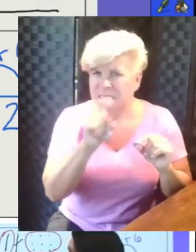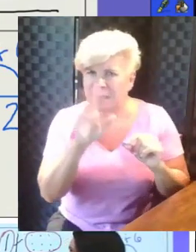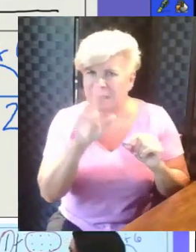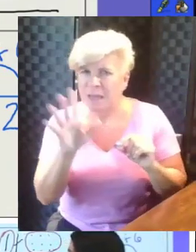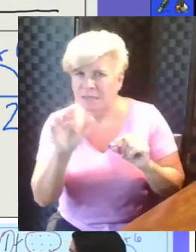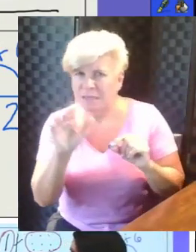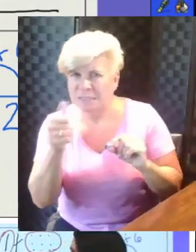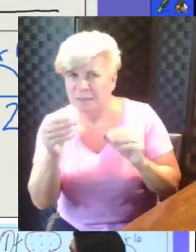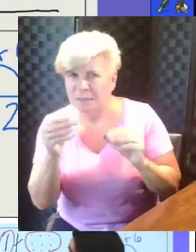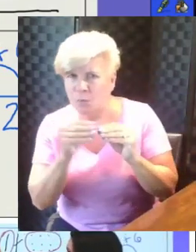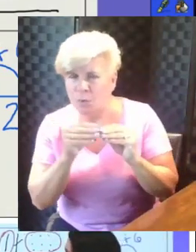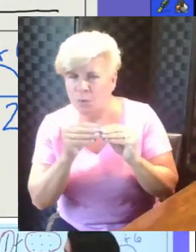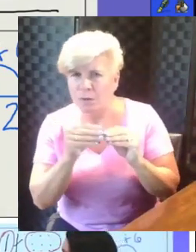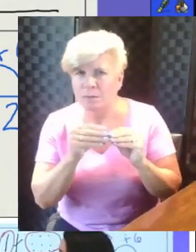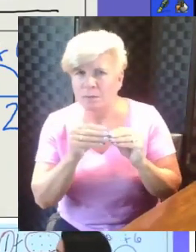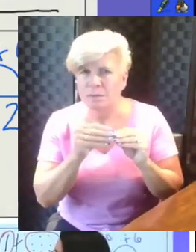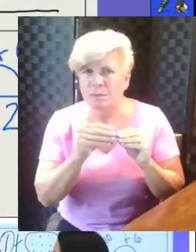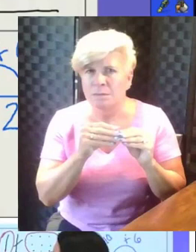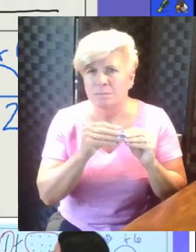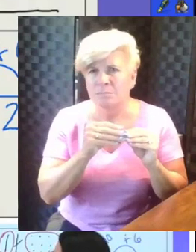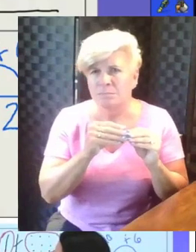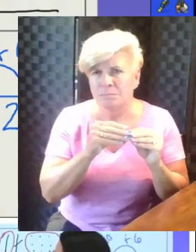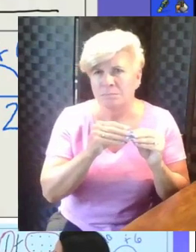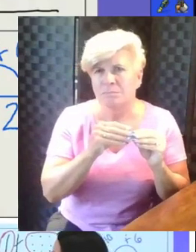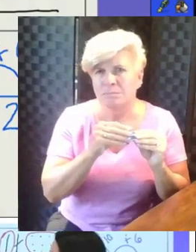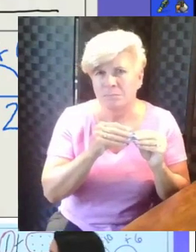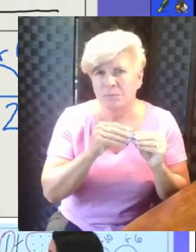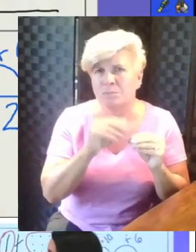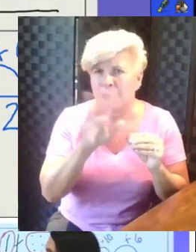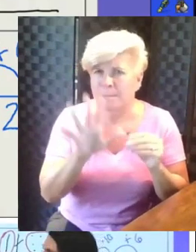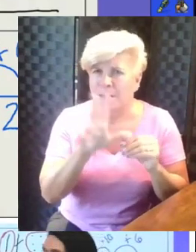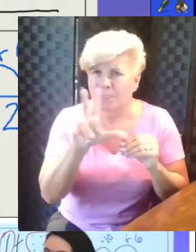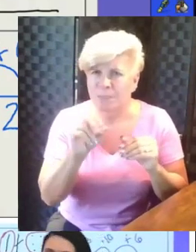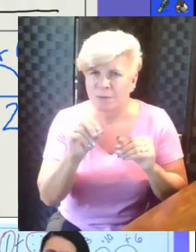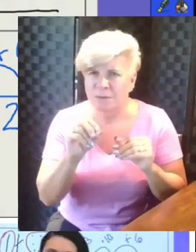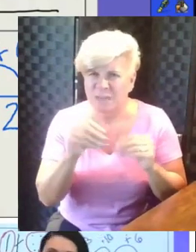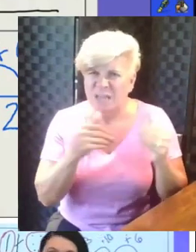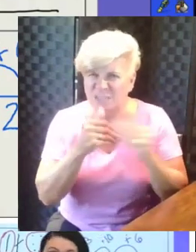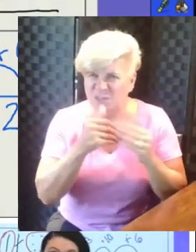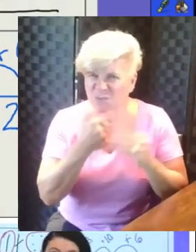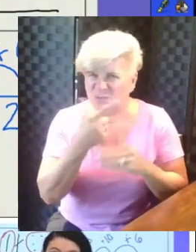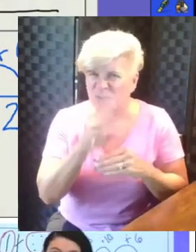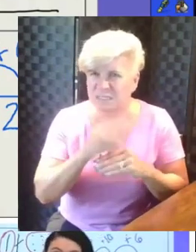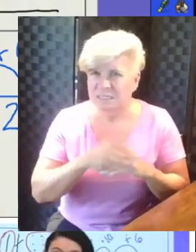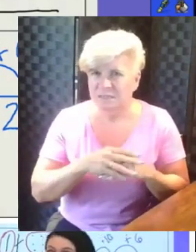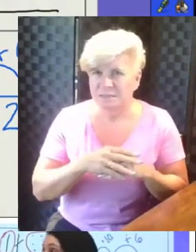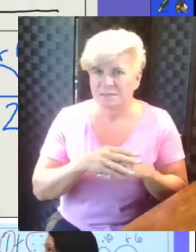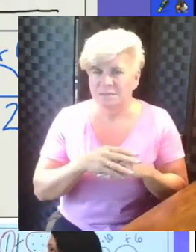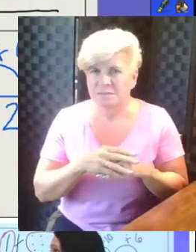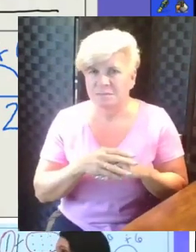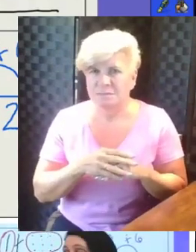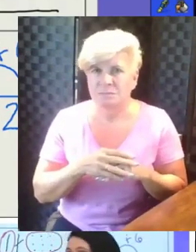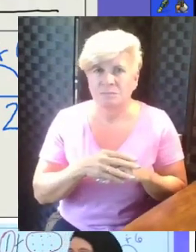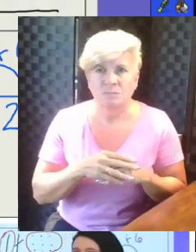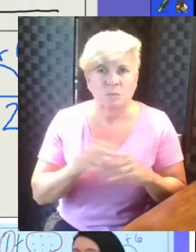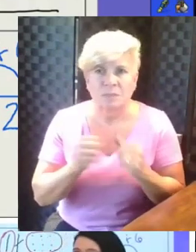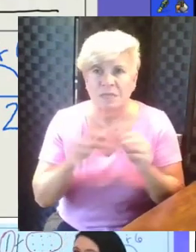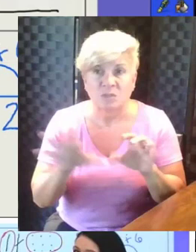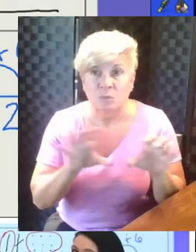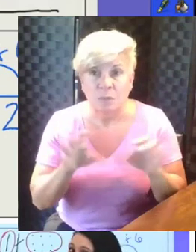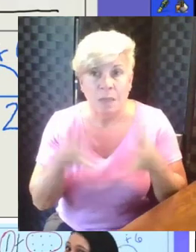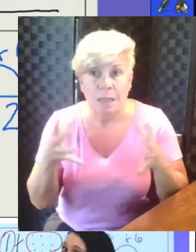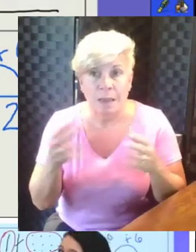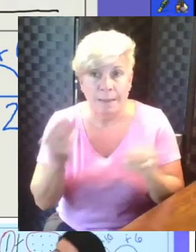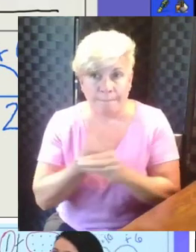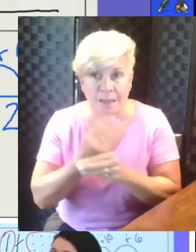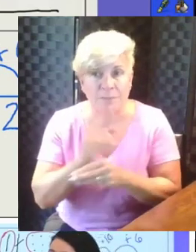about 10 more, that means that would be about 30, and that's pretty close to 26. So without doing all of that